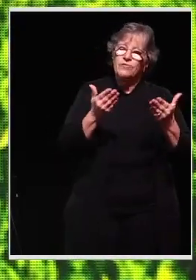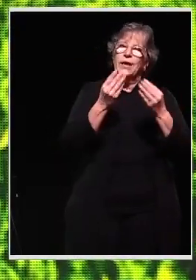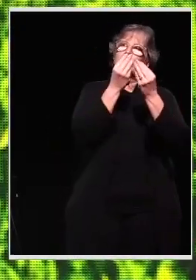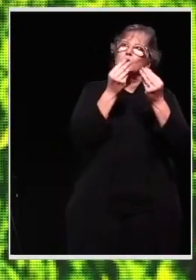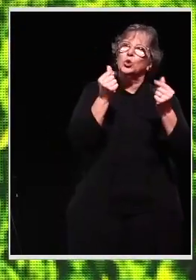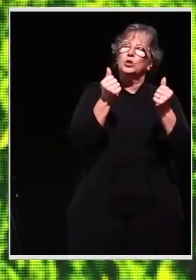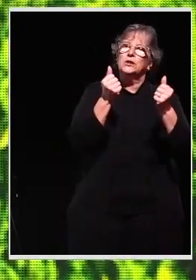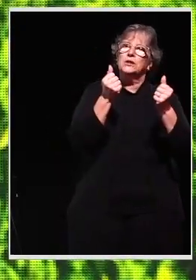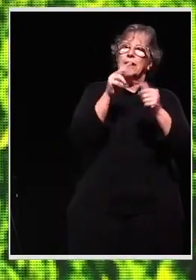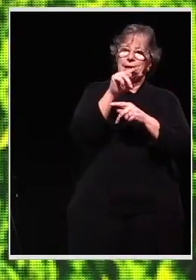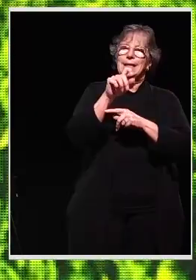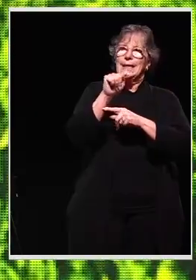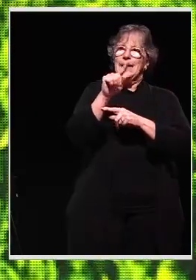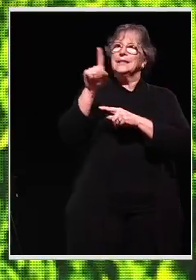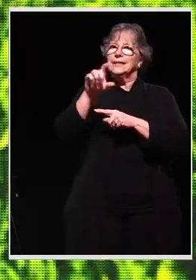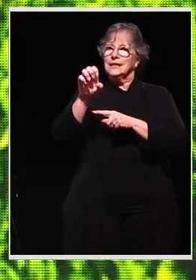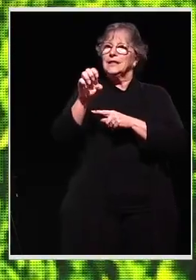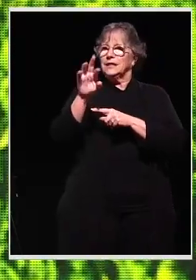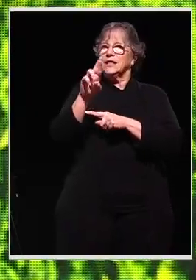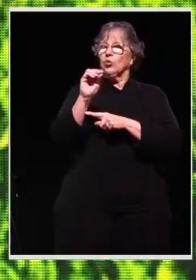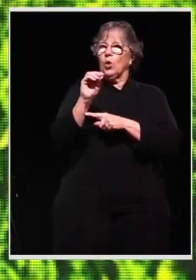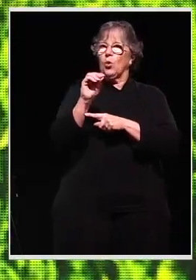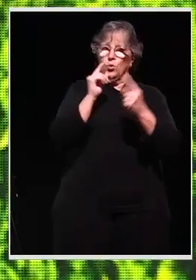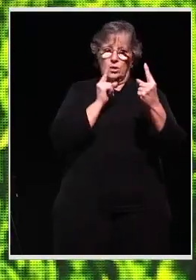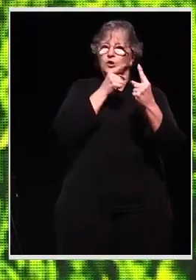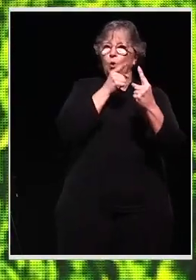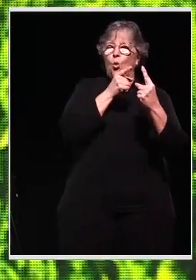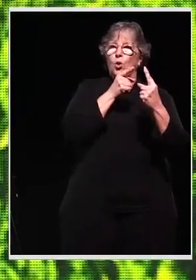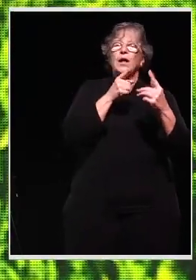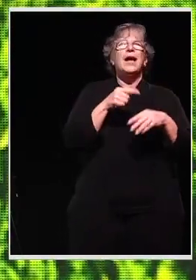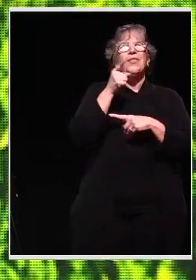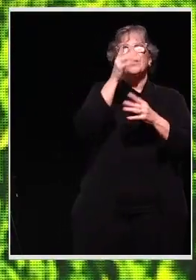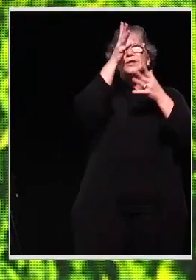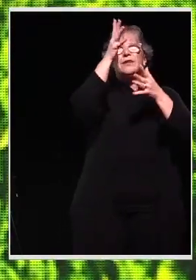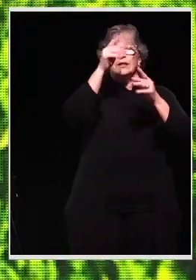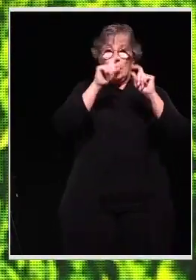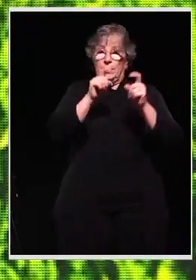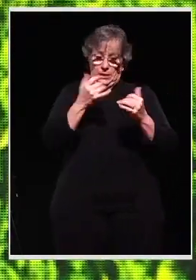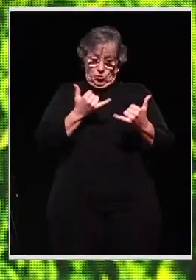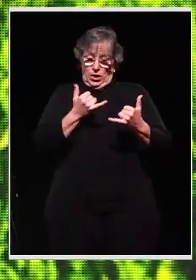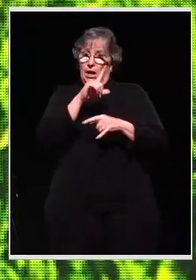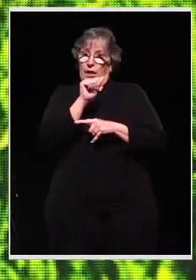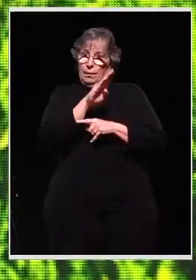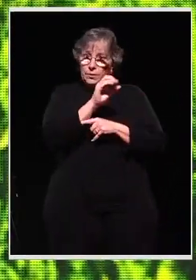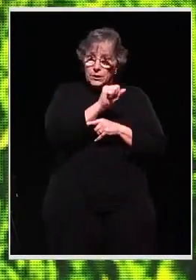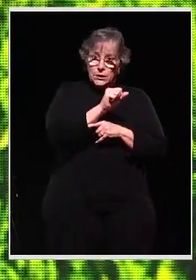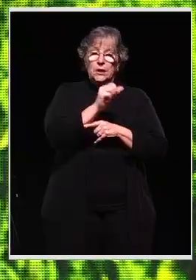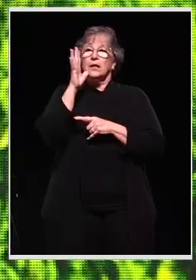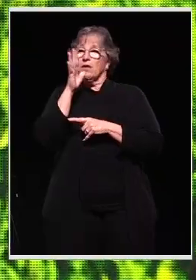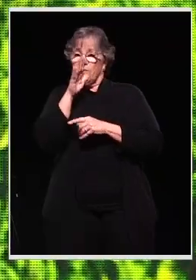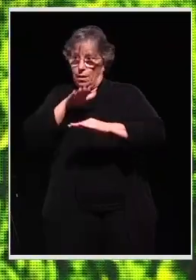net zero. And some of those innovations are being tested out in our labs right now and in our farm fields.